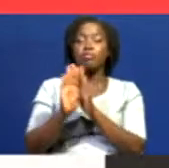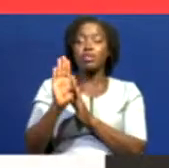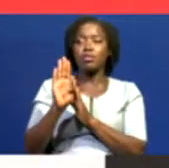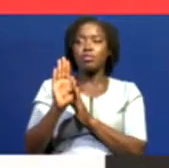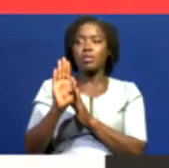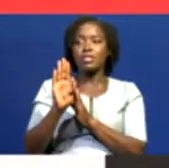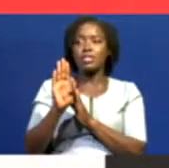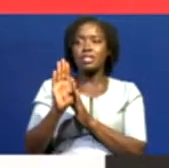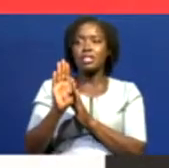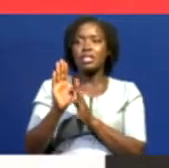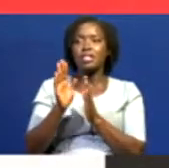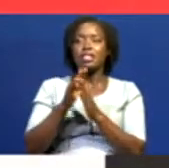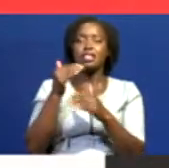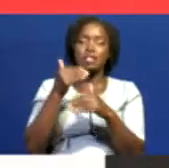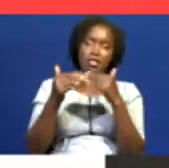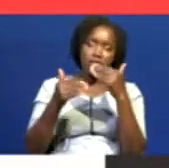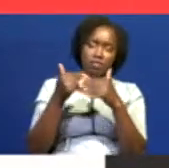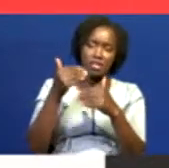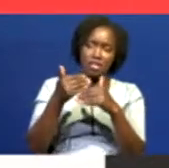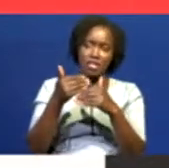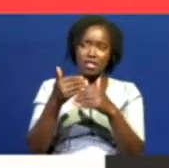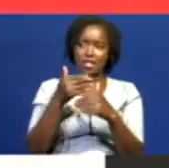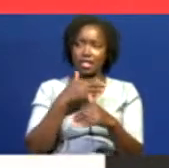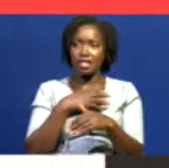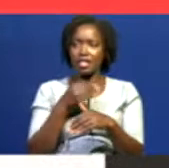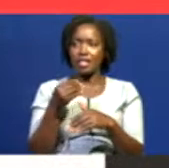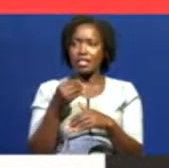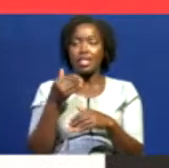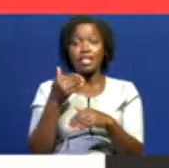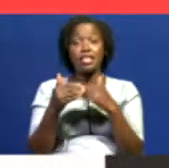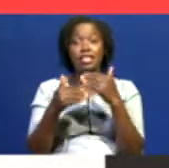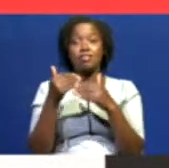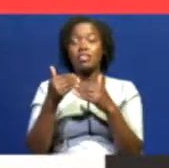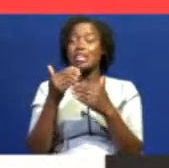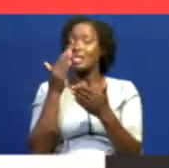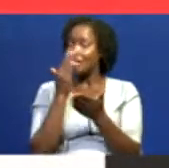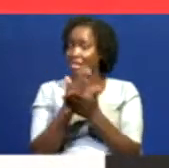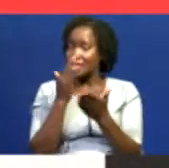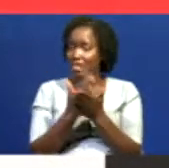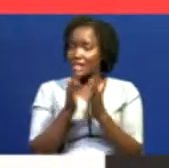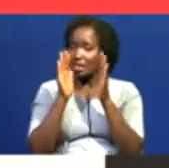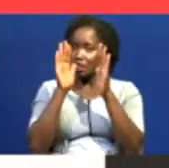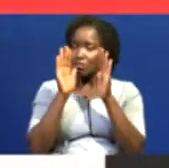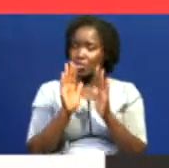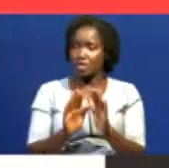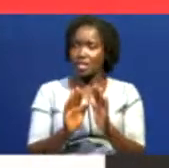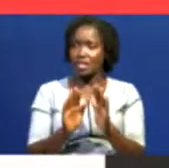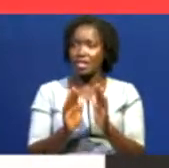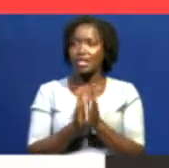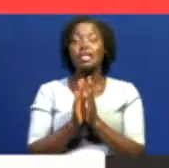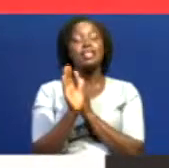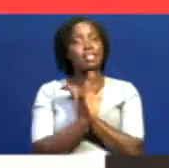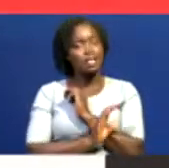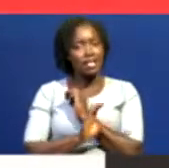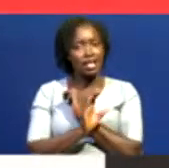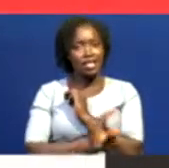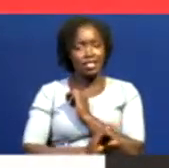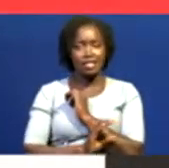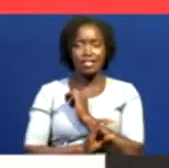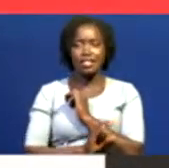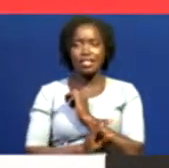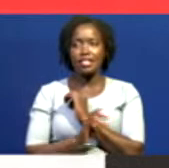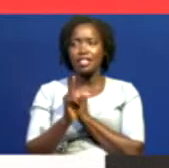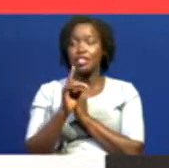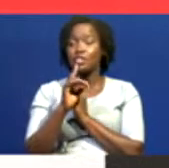of infrastructure, and infrastructure is really, really key in the country